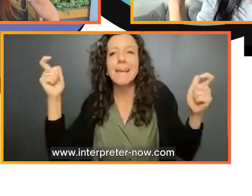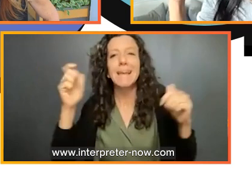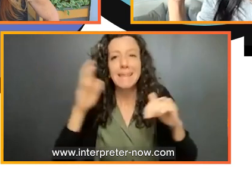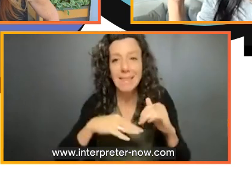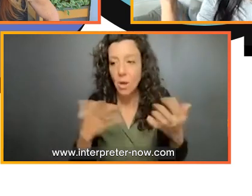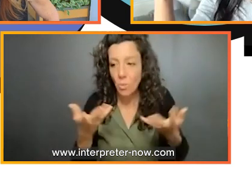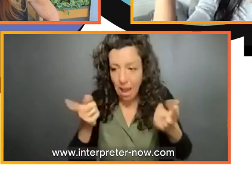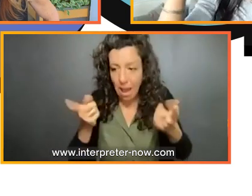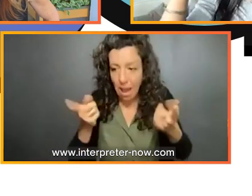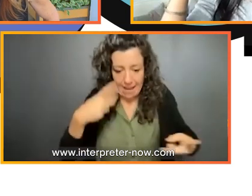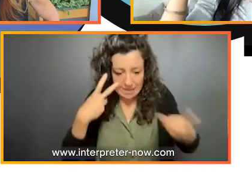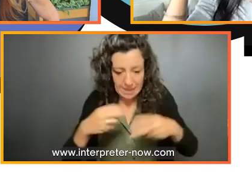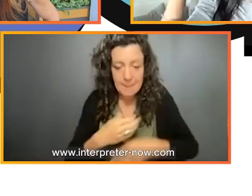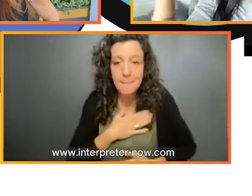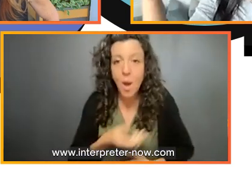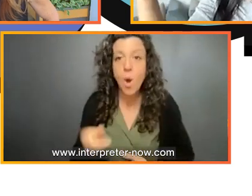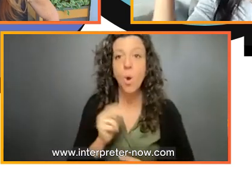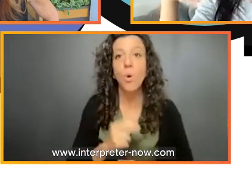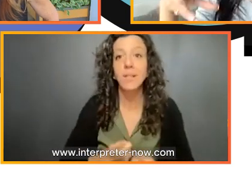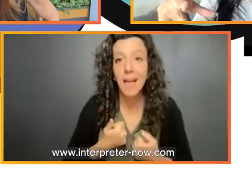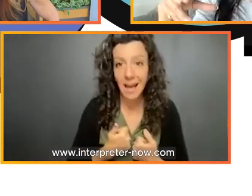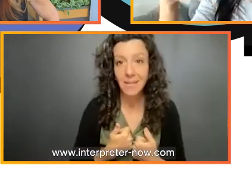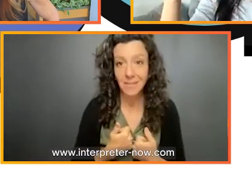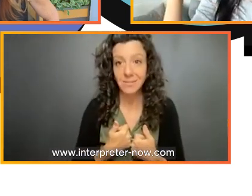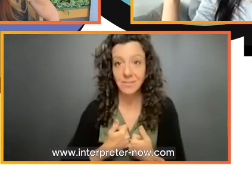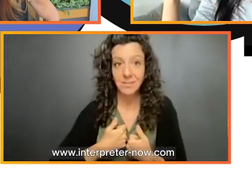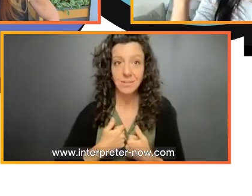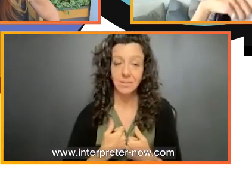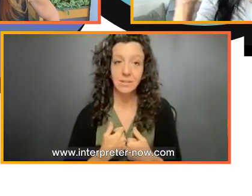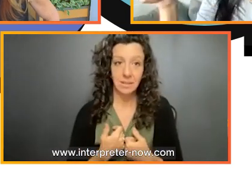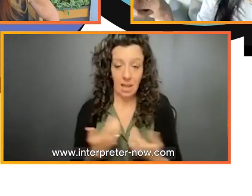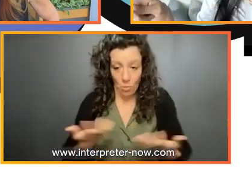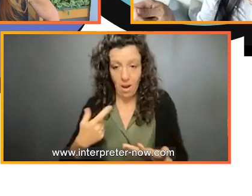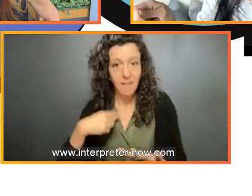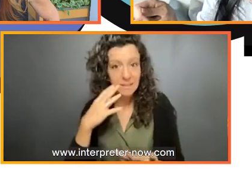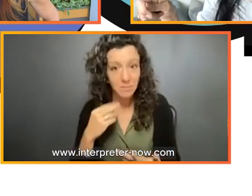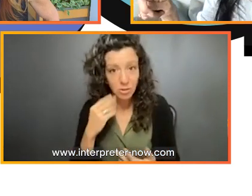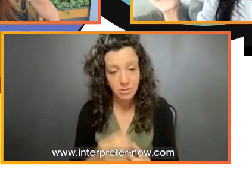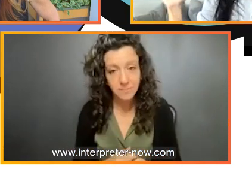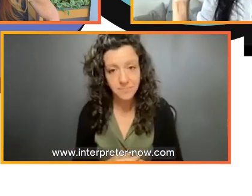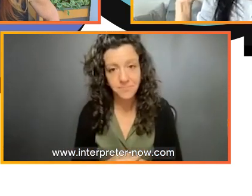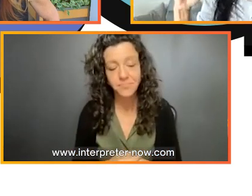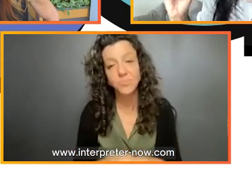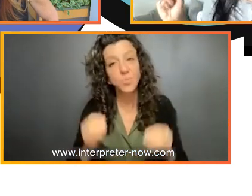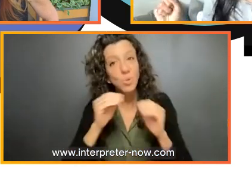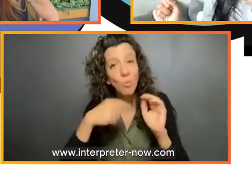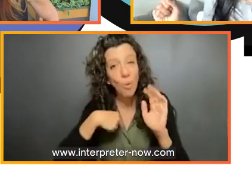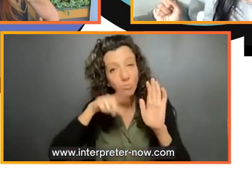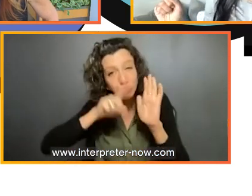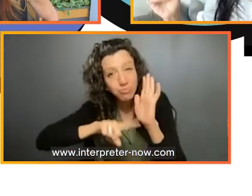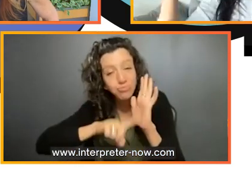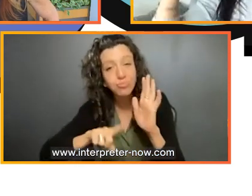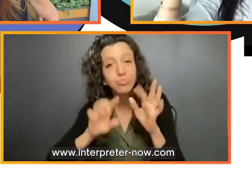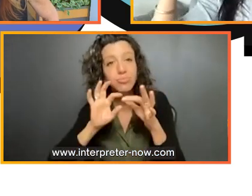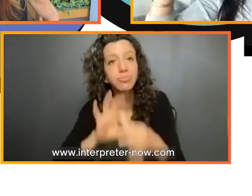talk therapy and other mind-based strategies for healing. So I do a lot of journaling, I do a lot of